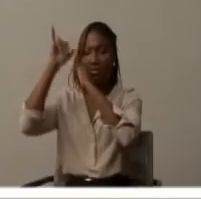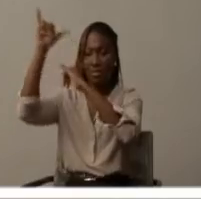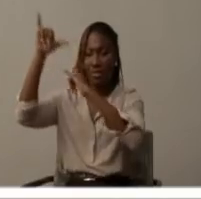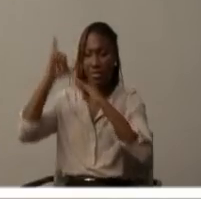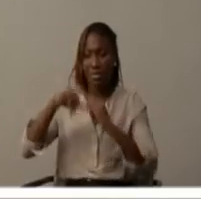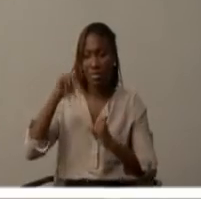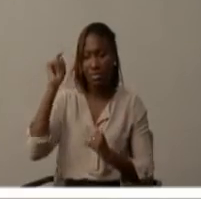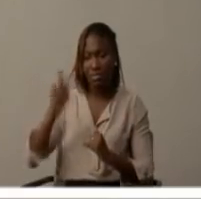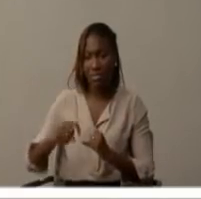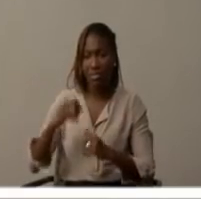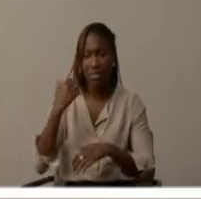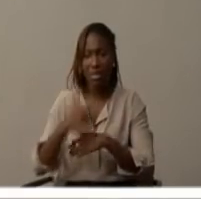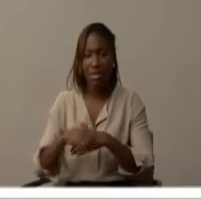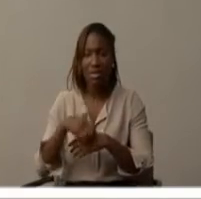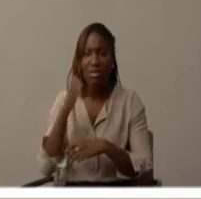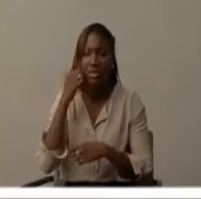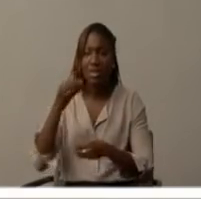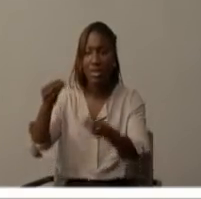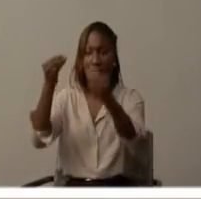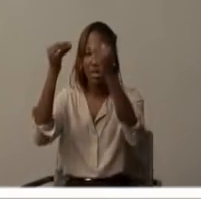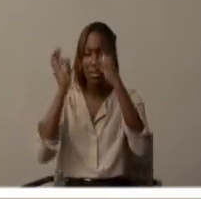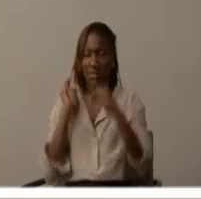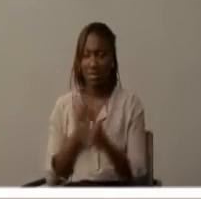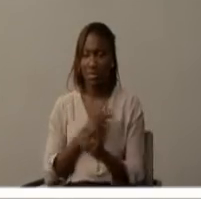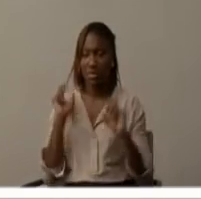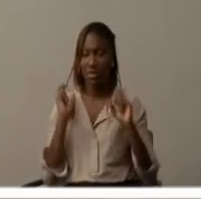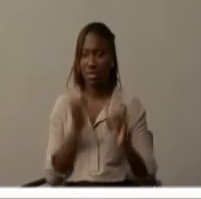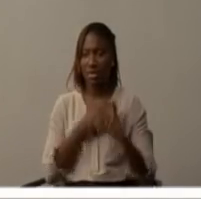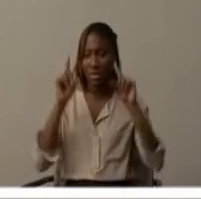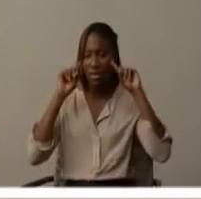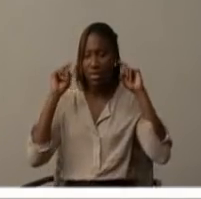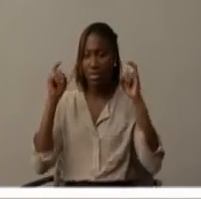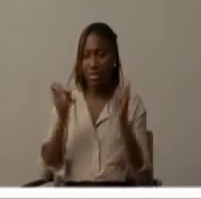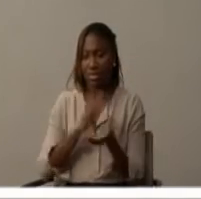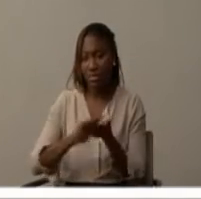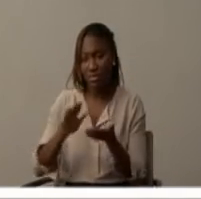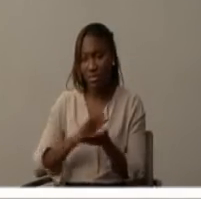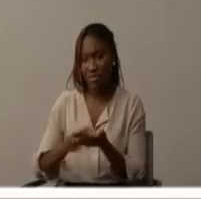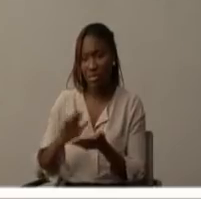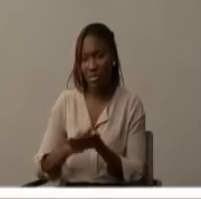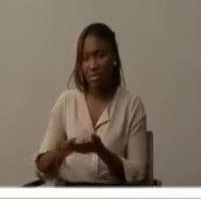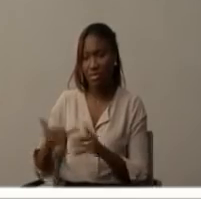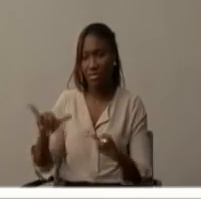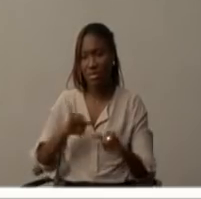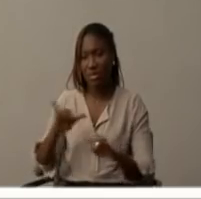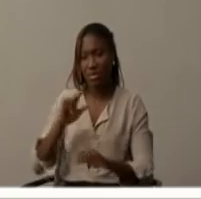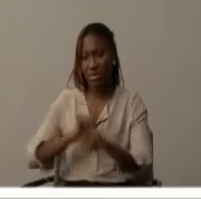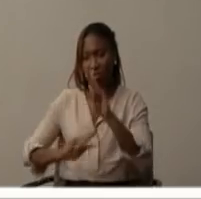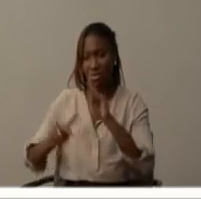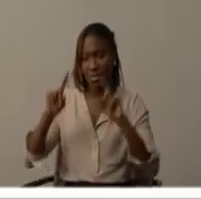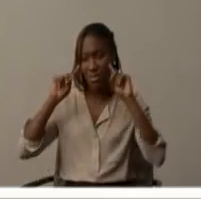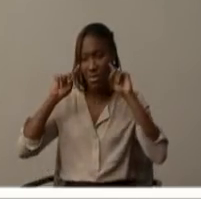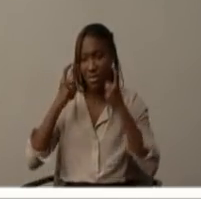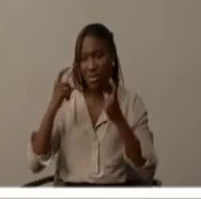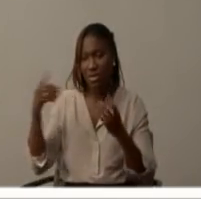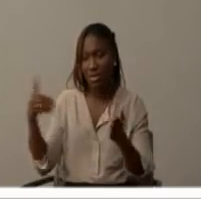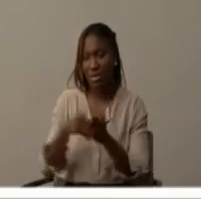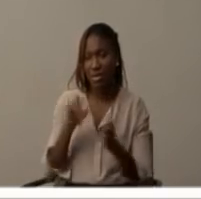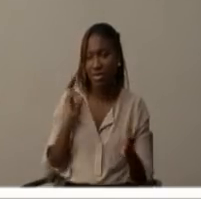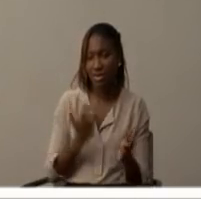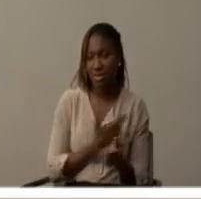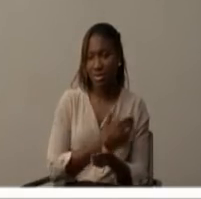heaven. Give us this day our daily bread, and forgive us our trespasses, as we forgive those